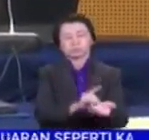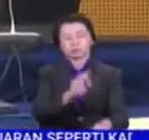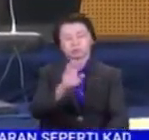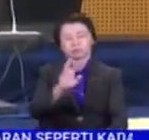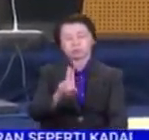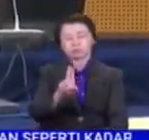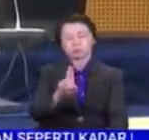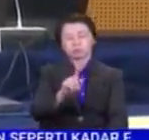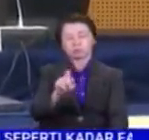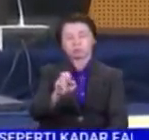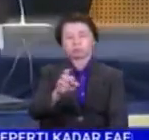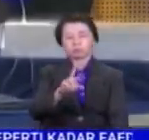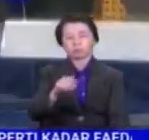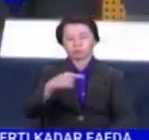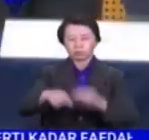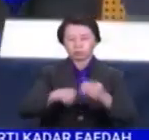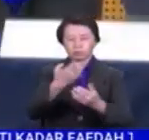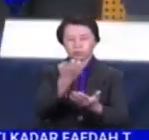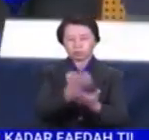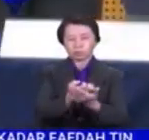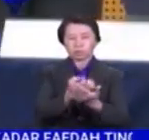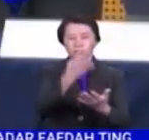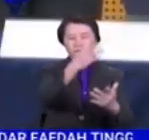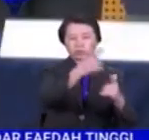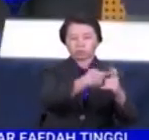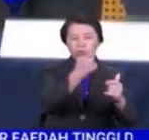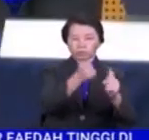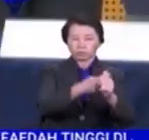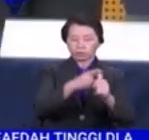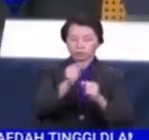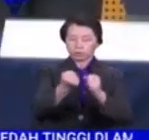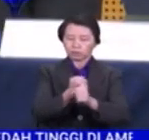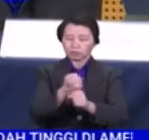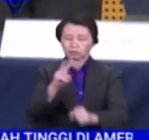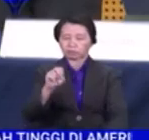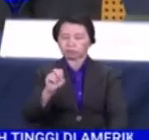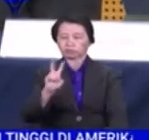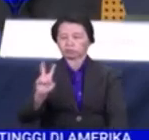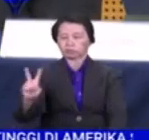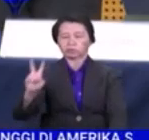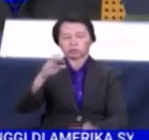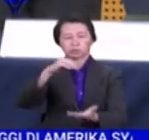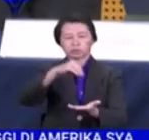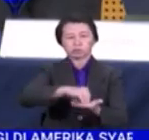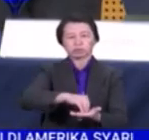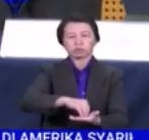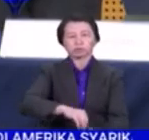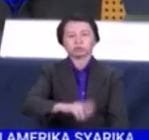Mahidin berhubung prestasi ekonomi suku tahun pertama 2022 di Ibu Negara.